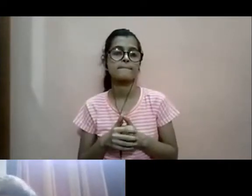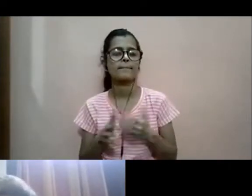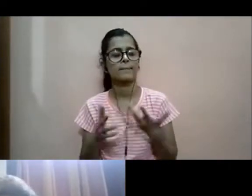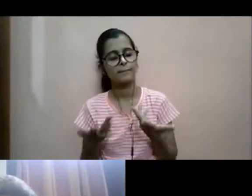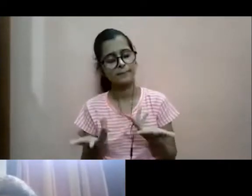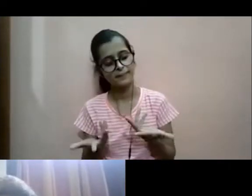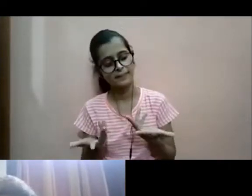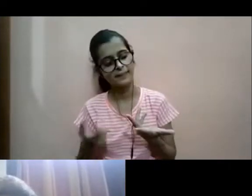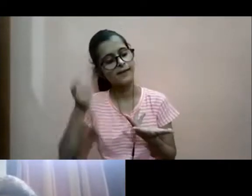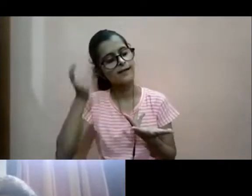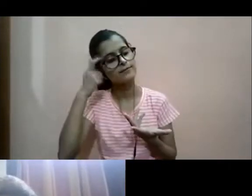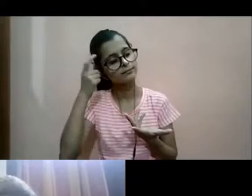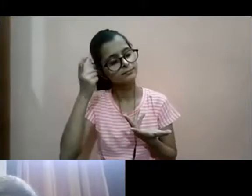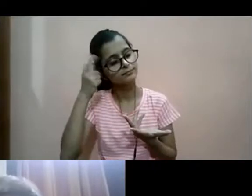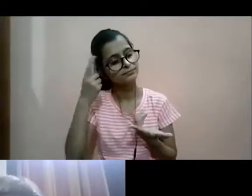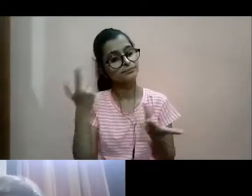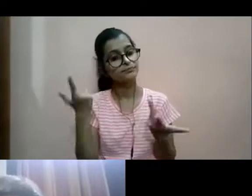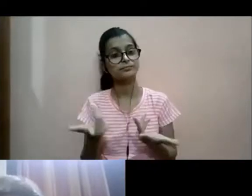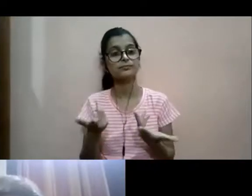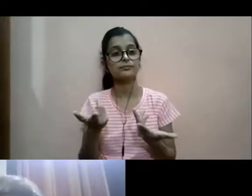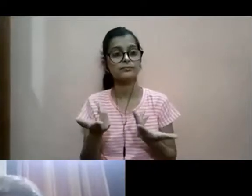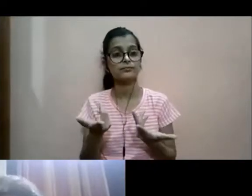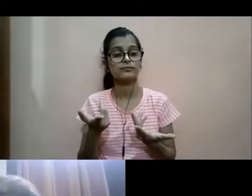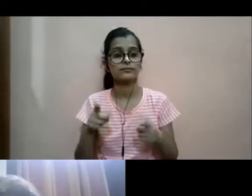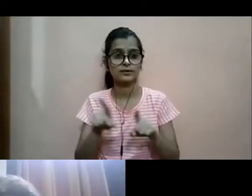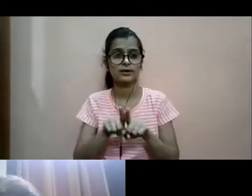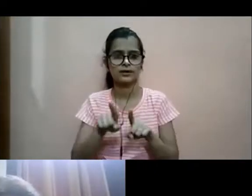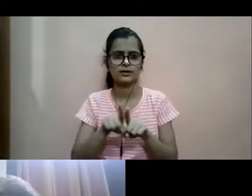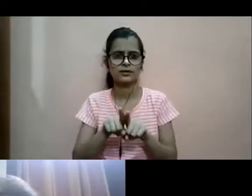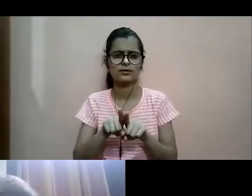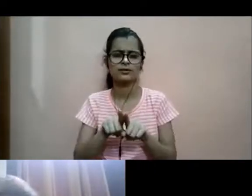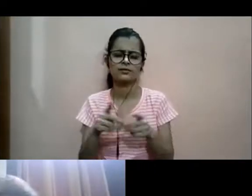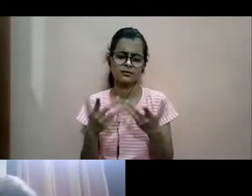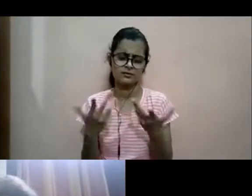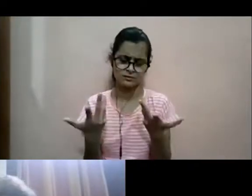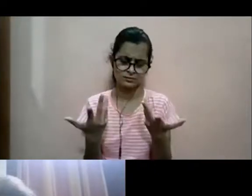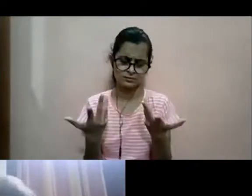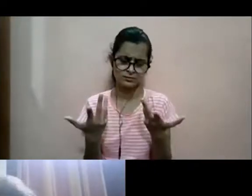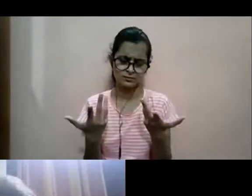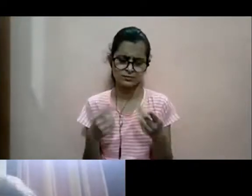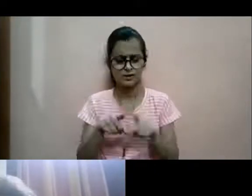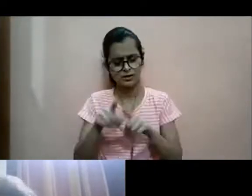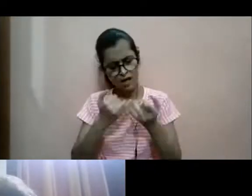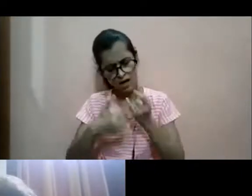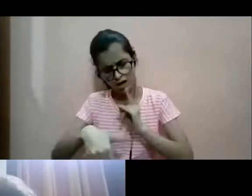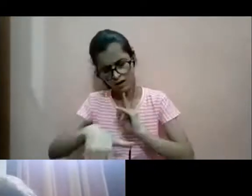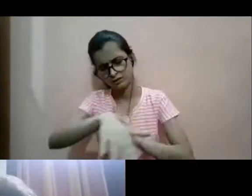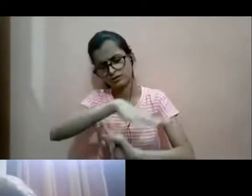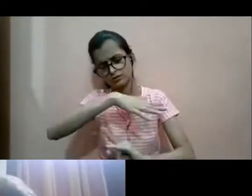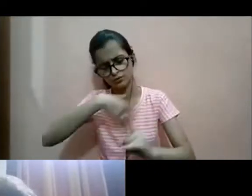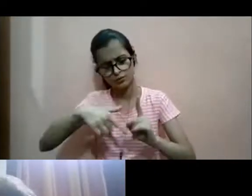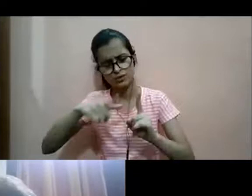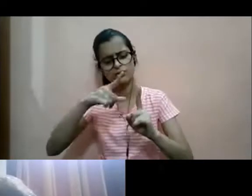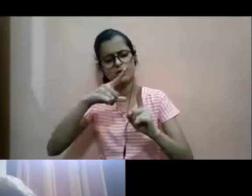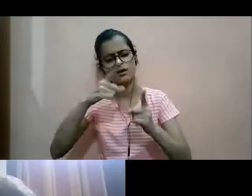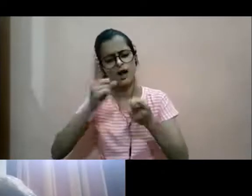I think doing that, being where you're in a situation where you can do that,